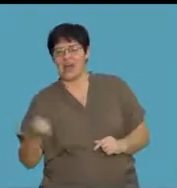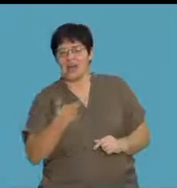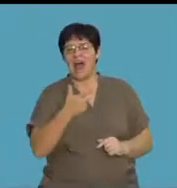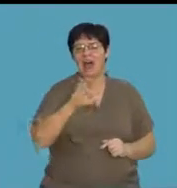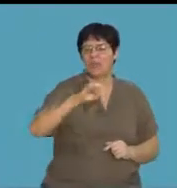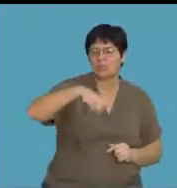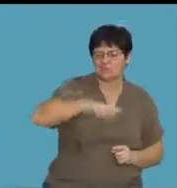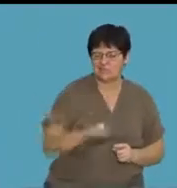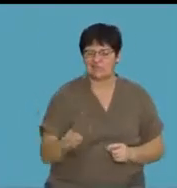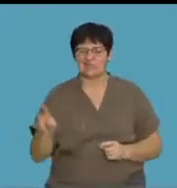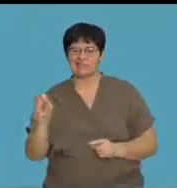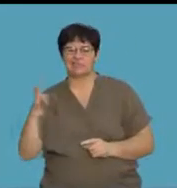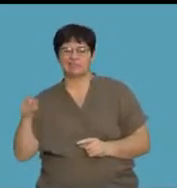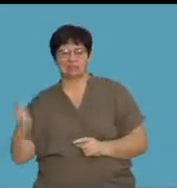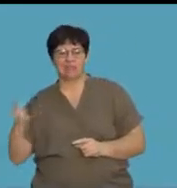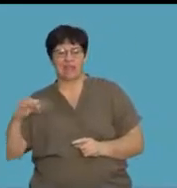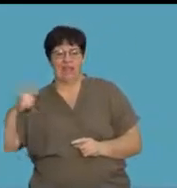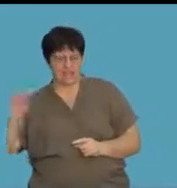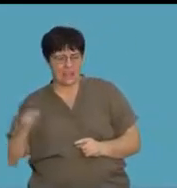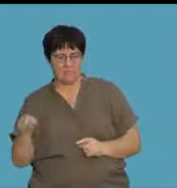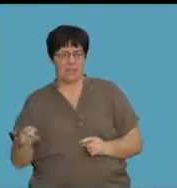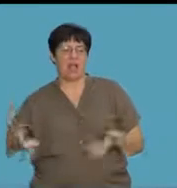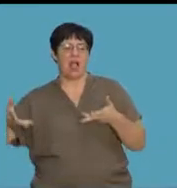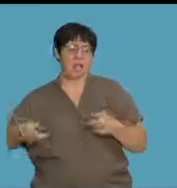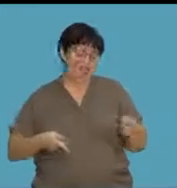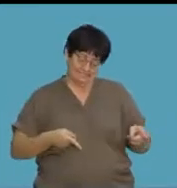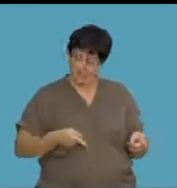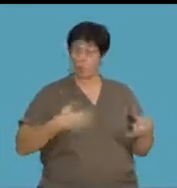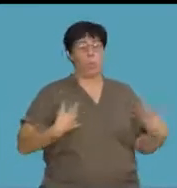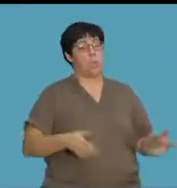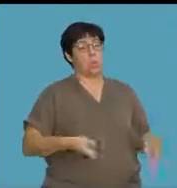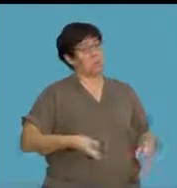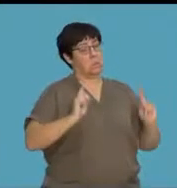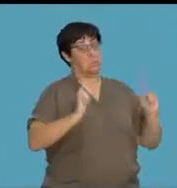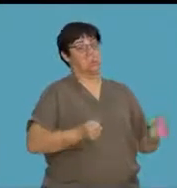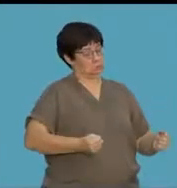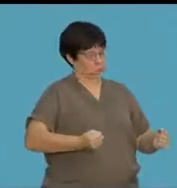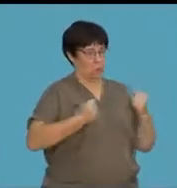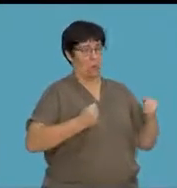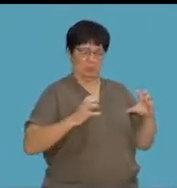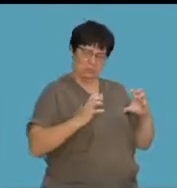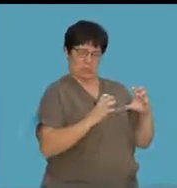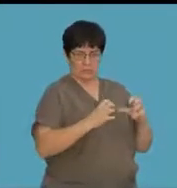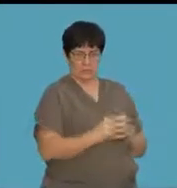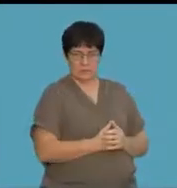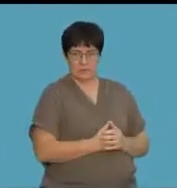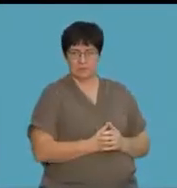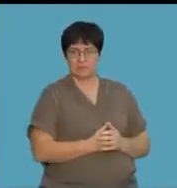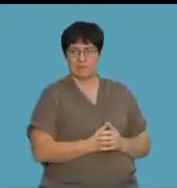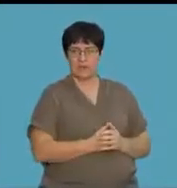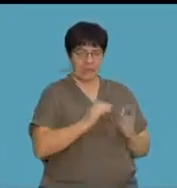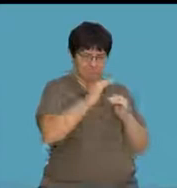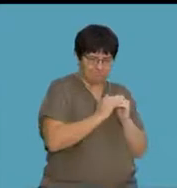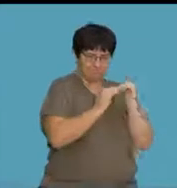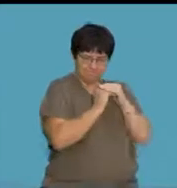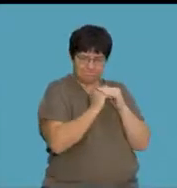forms of matter, these are actually stronger, okay? And then thirdly, we are saying that these particles are closely pegged, okay?